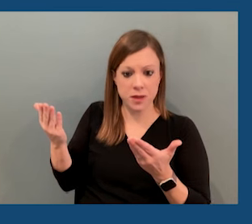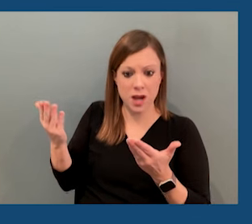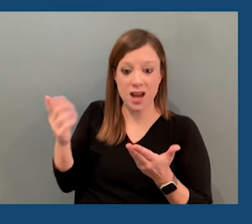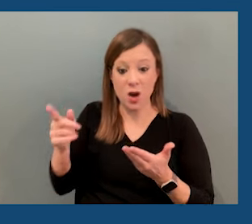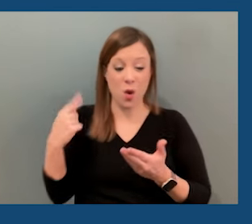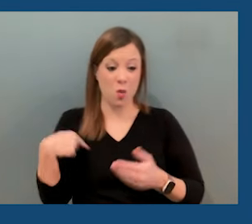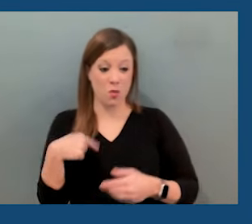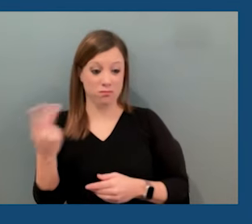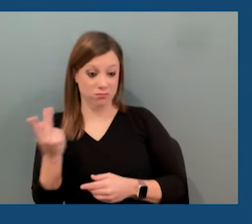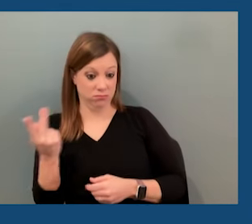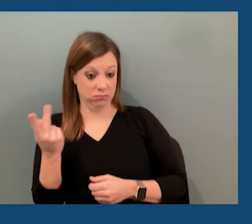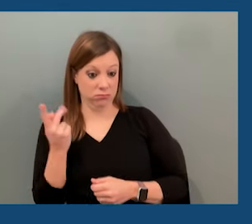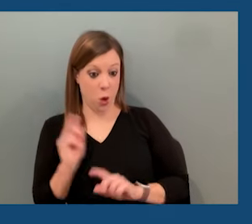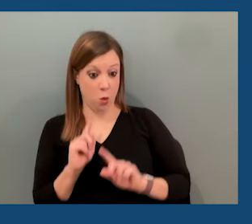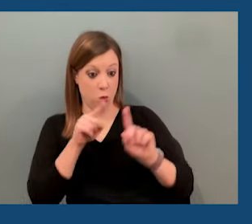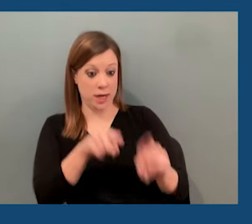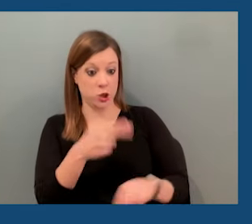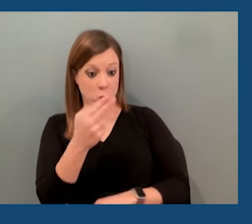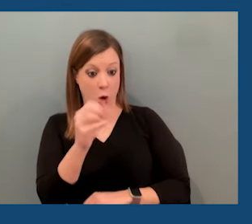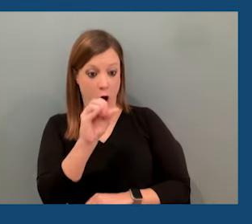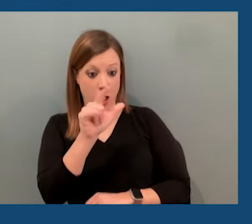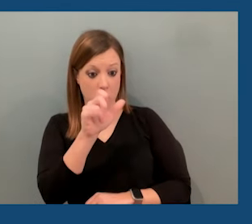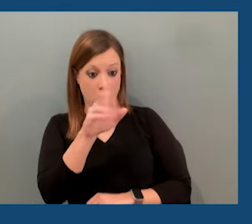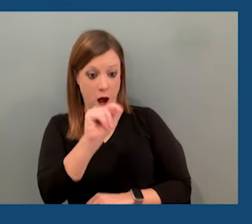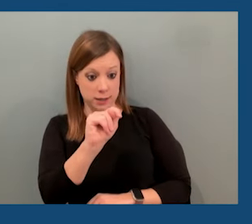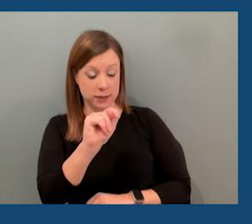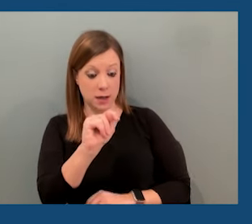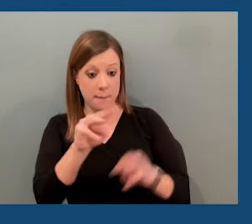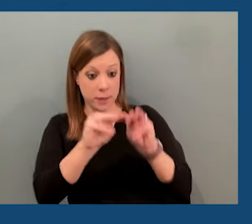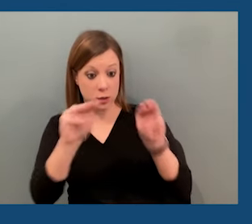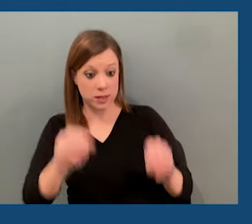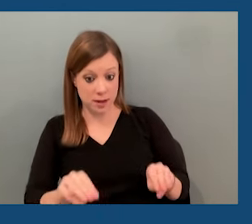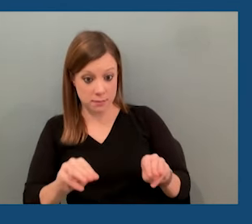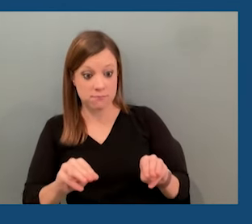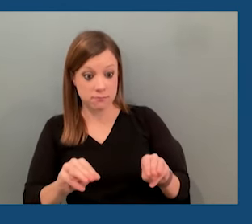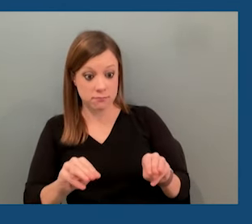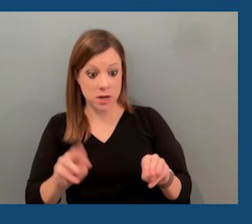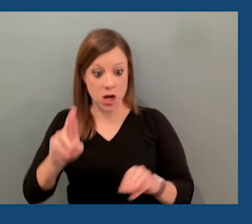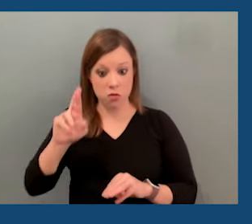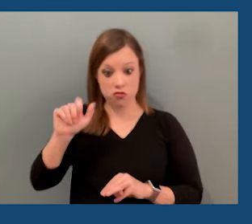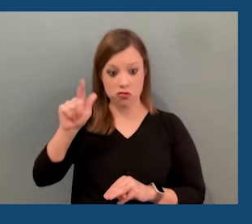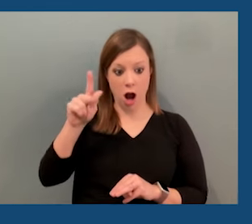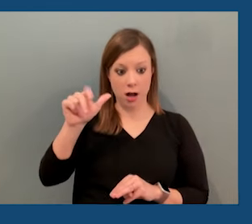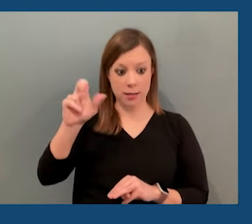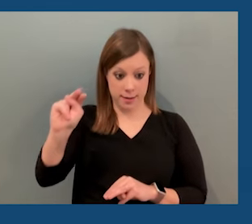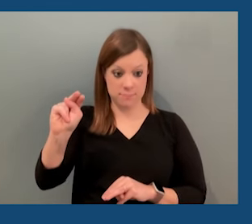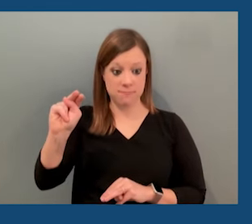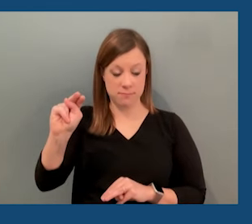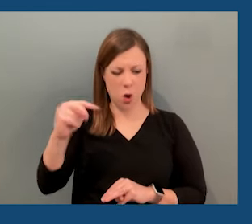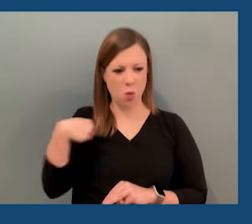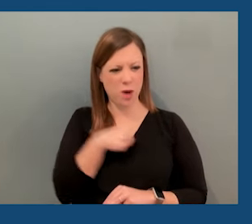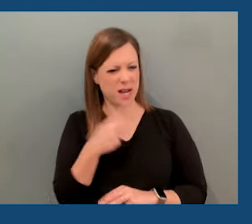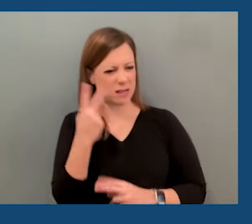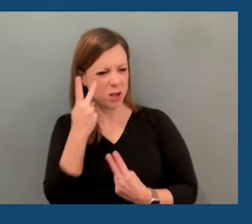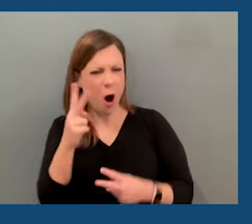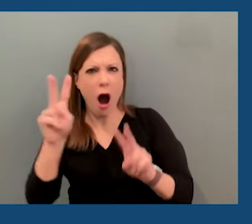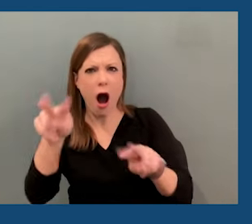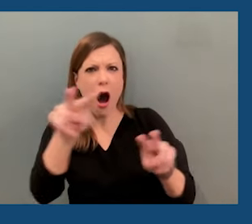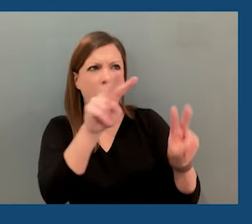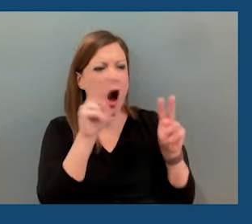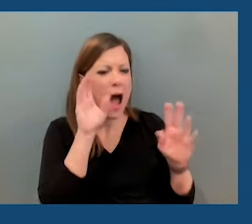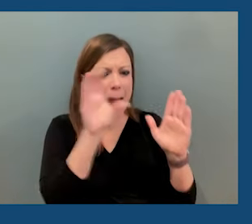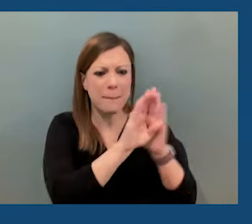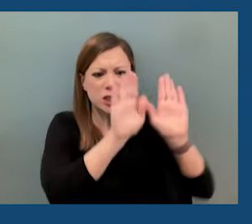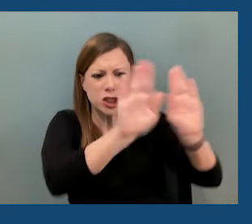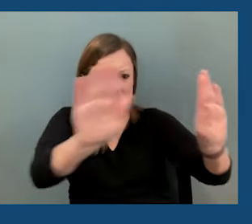over at the Community College in Rockland. It was extraordinary, you know, the images there and just the